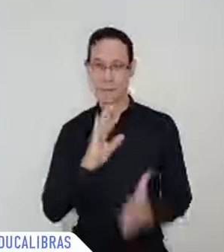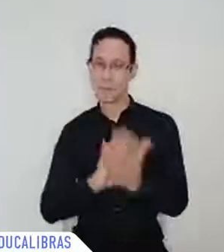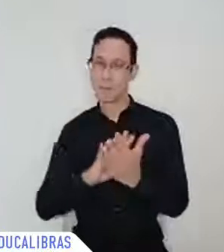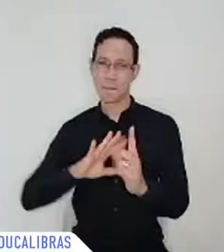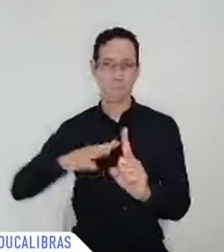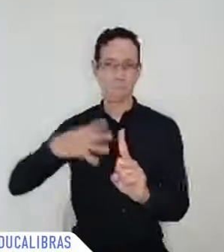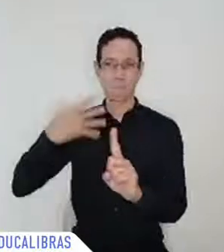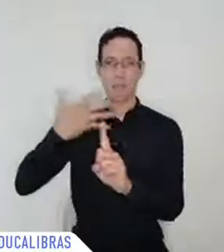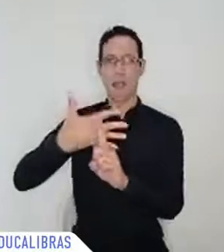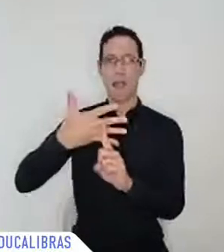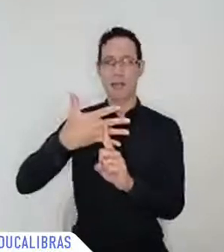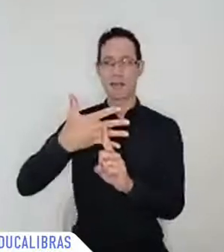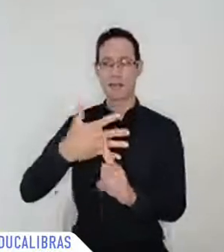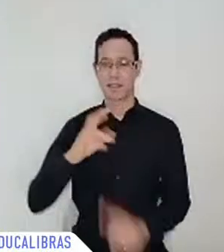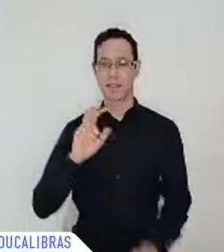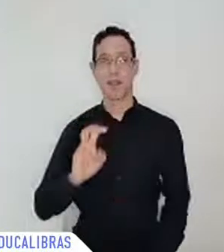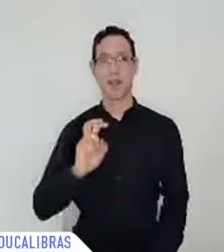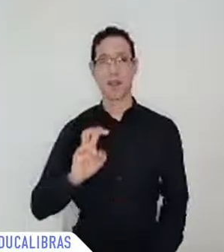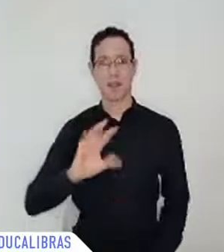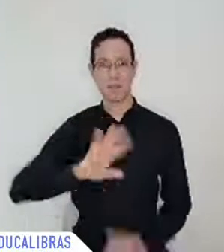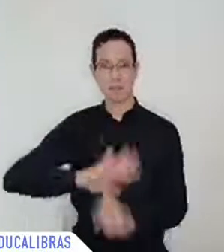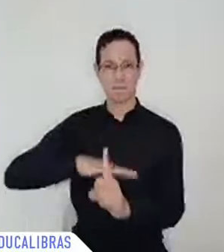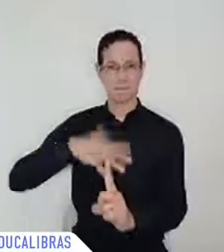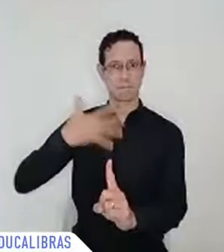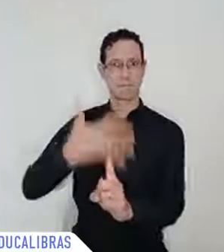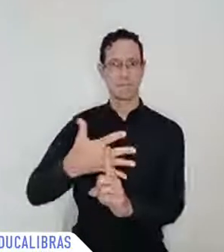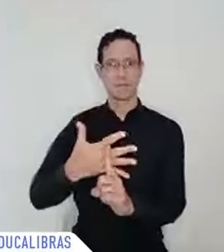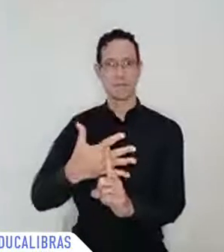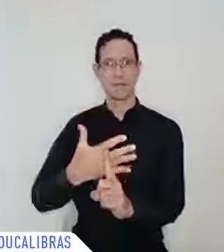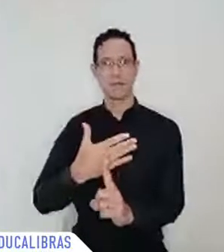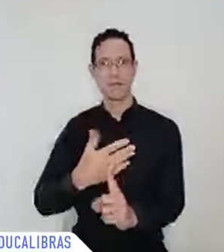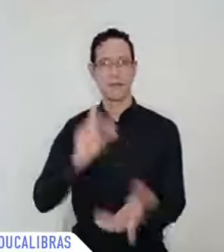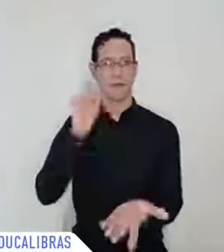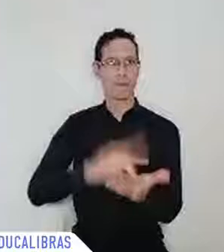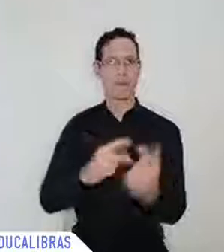government. And for example,